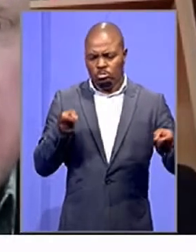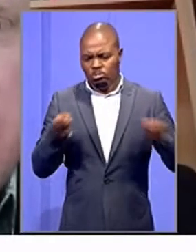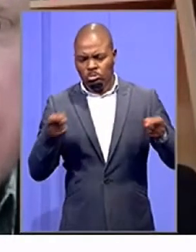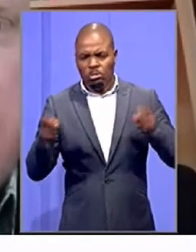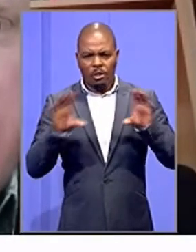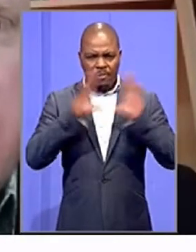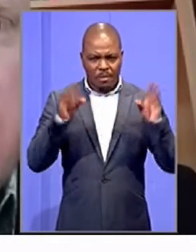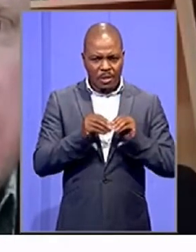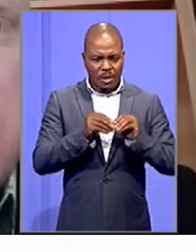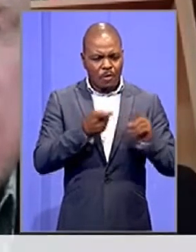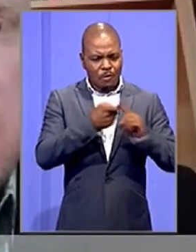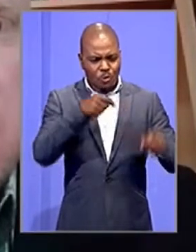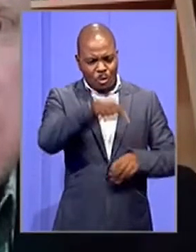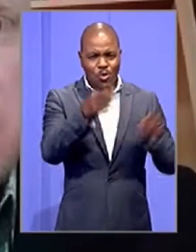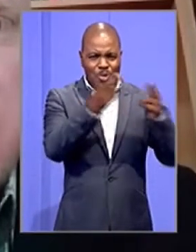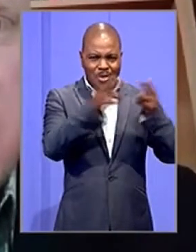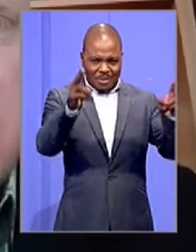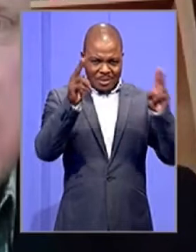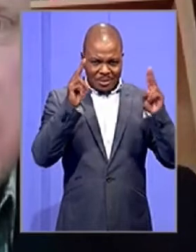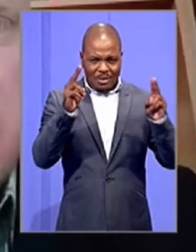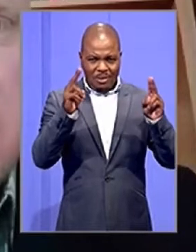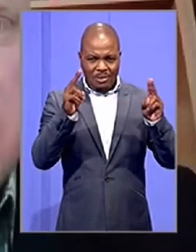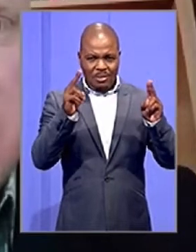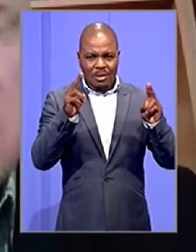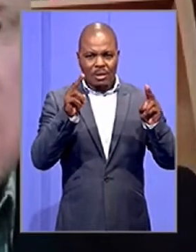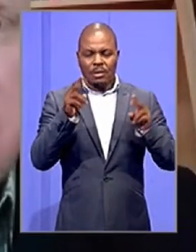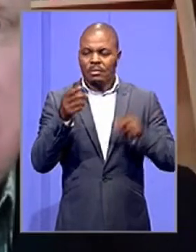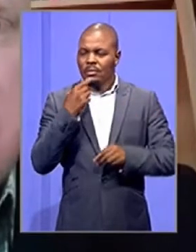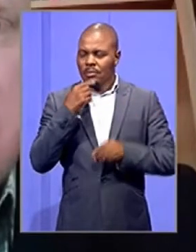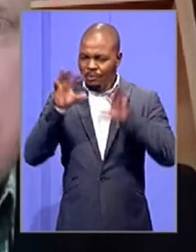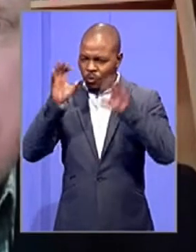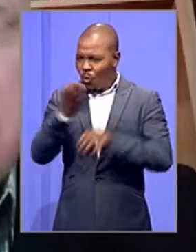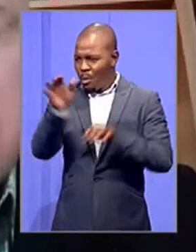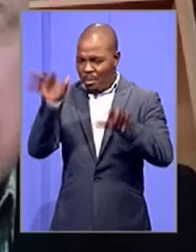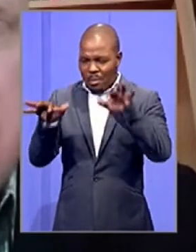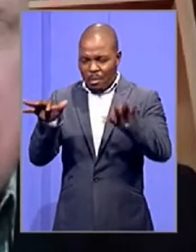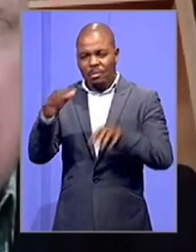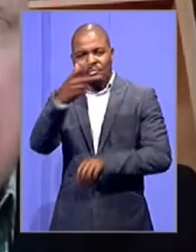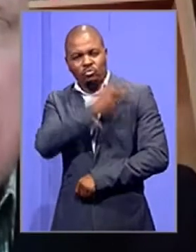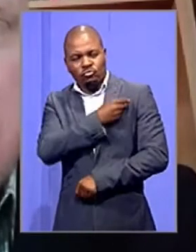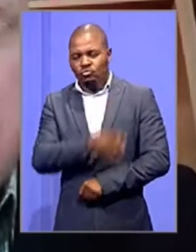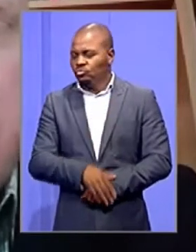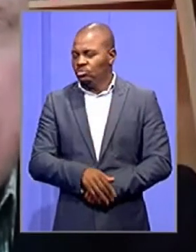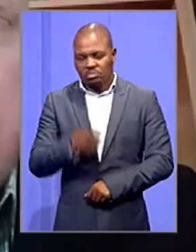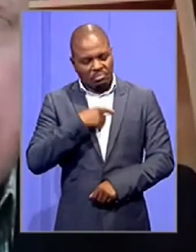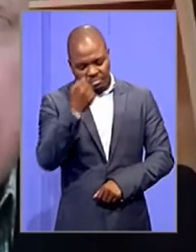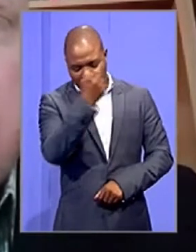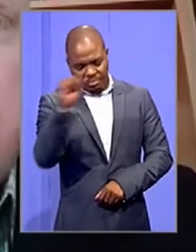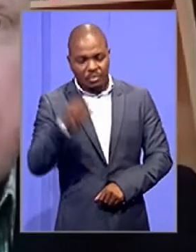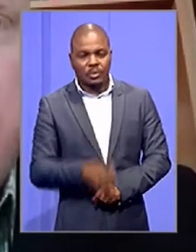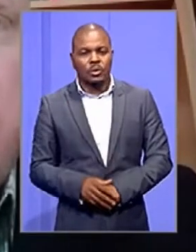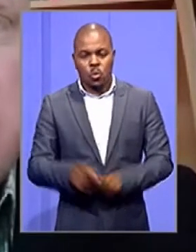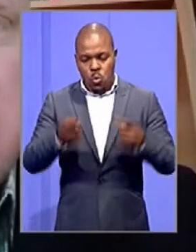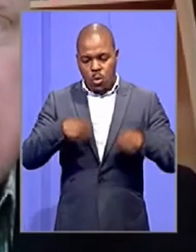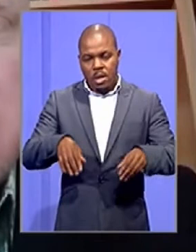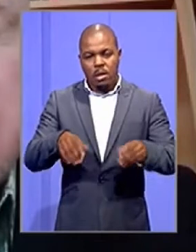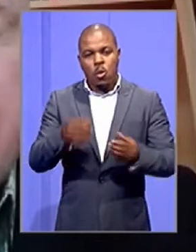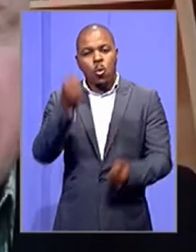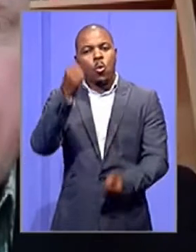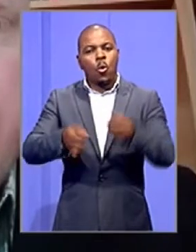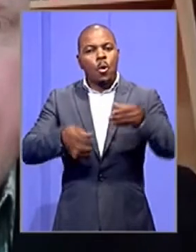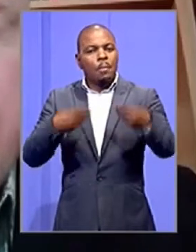being taken by the university in terms of mandatory vaccination. We say that and argue in the court papers